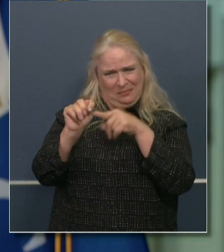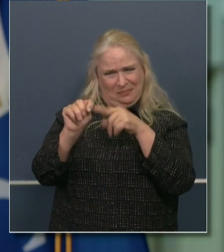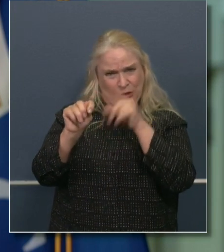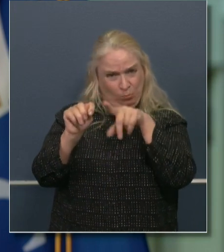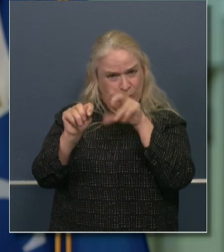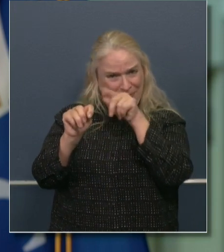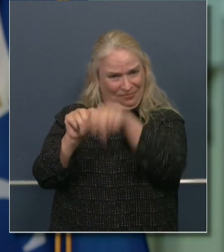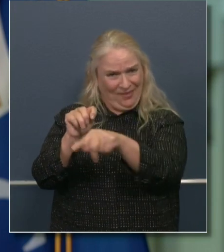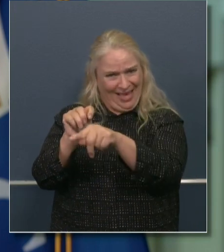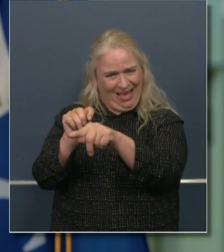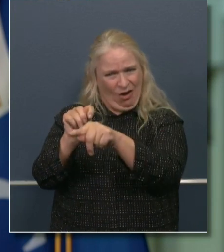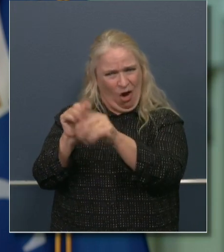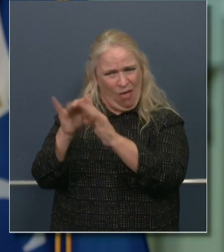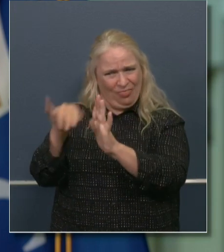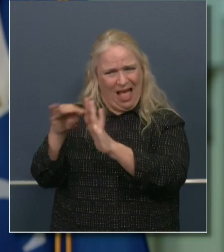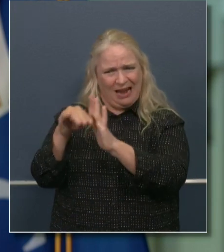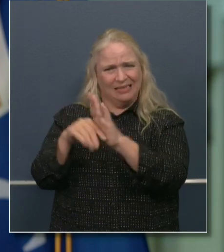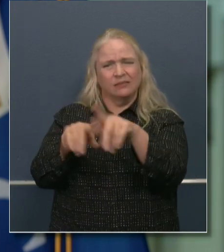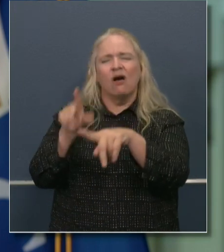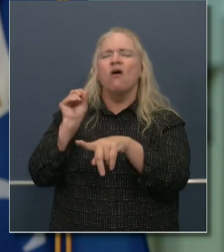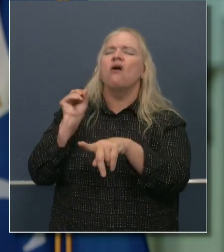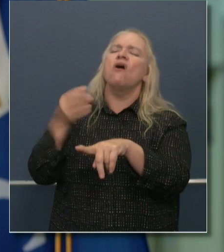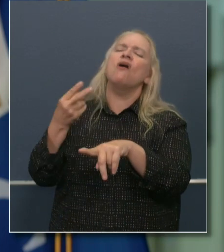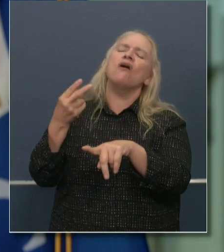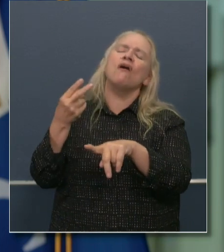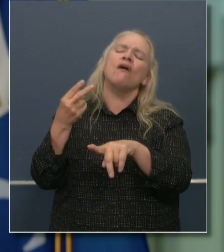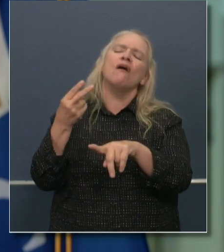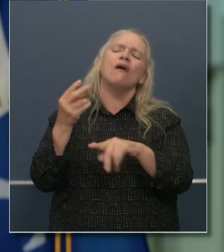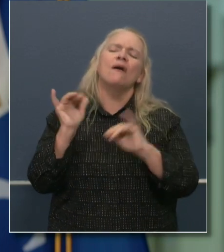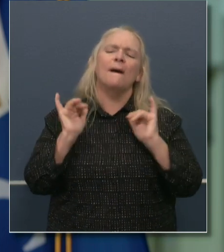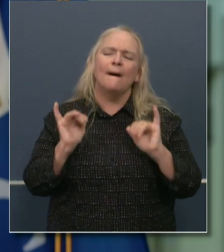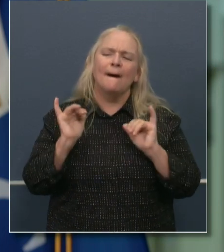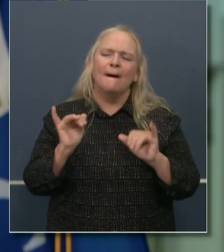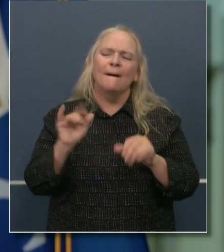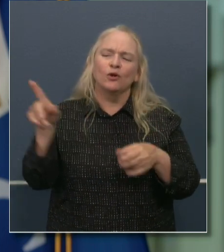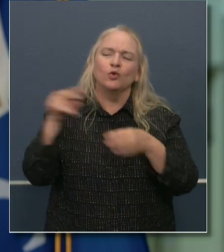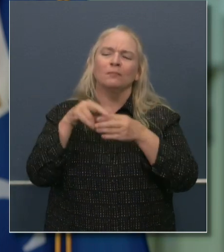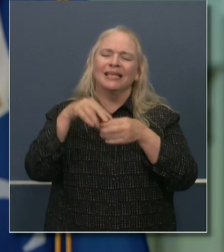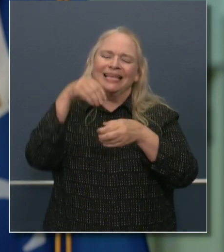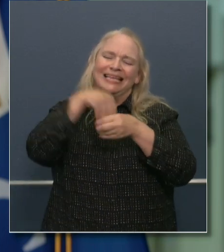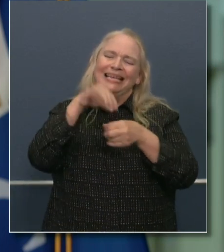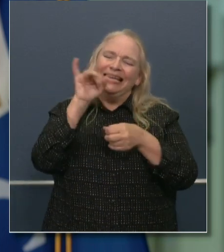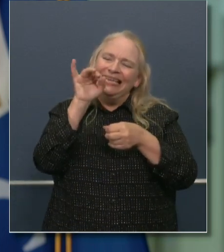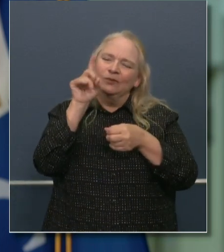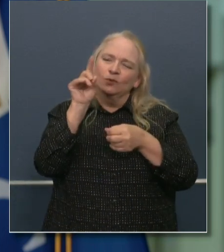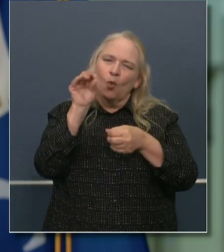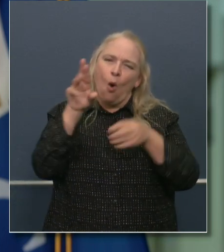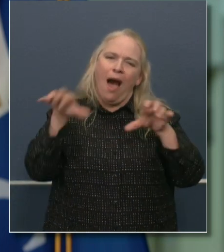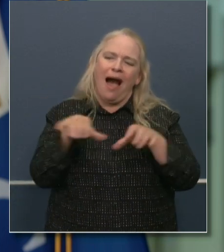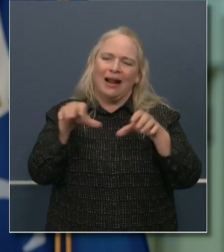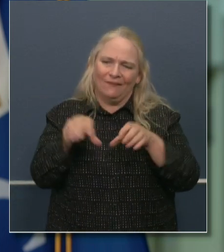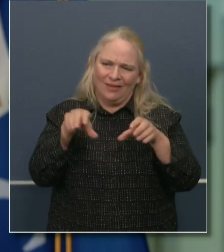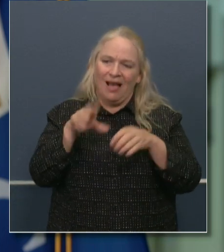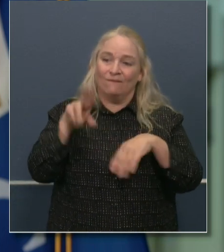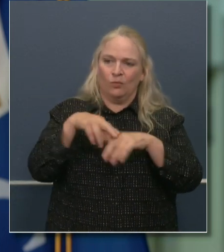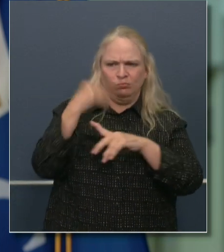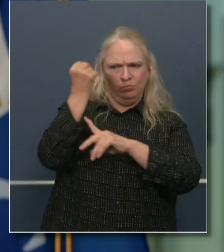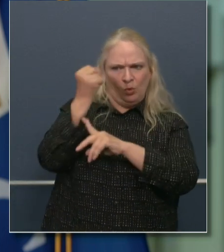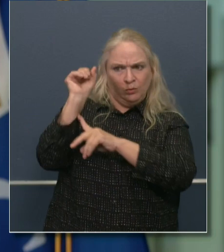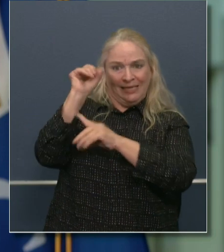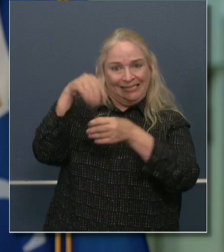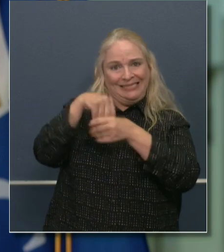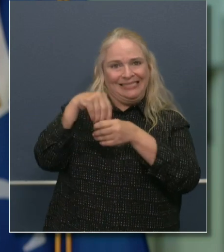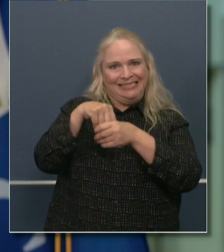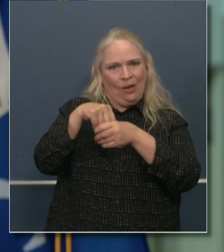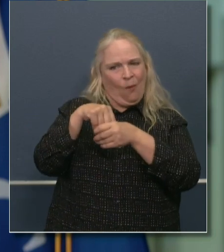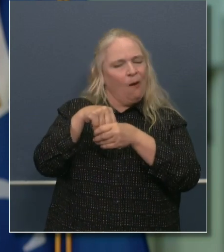appreciate it. I think what you're referring to is no indoor activities, and that would include certainly protests as it relates to